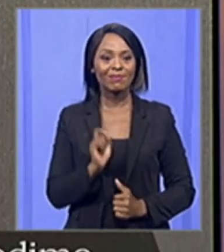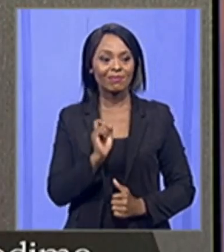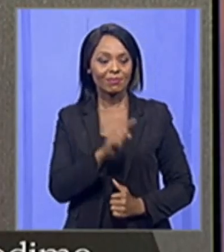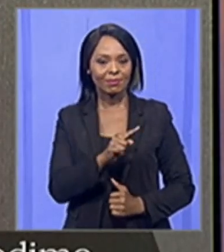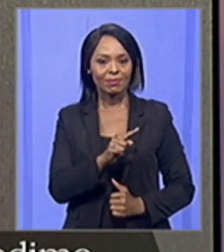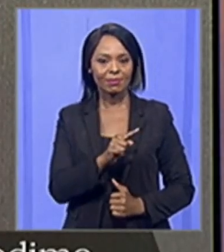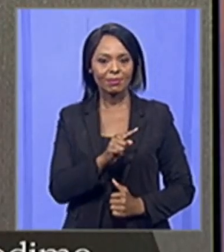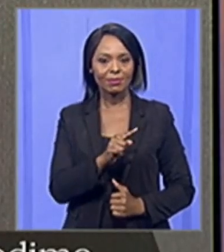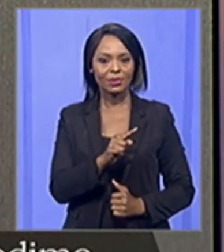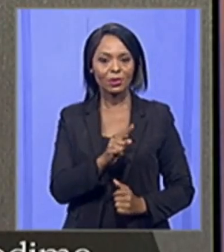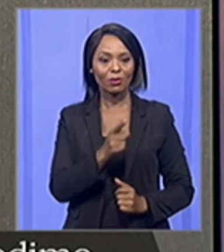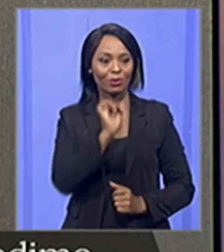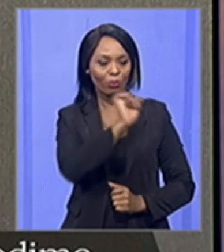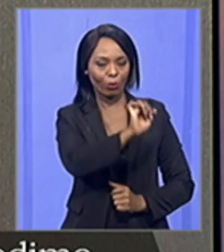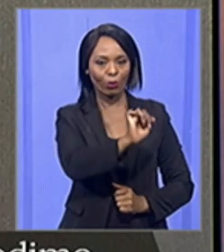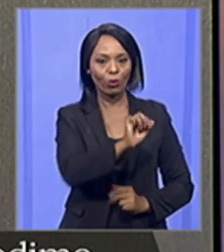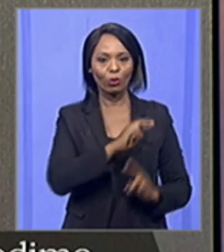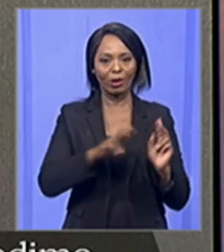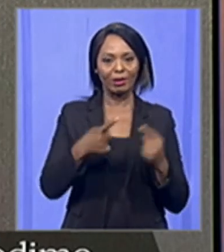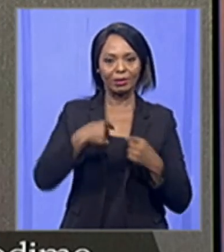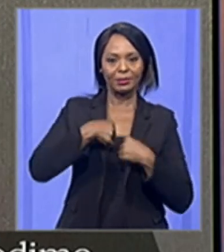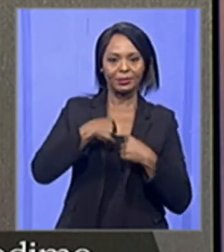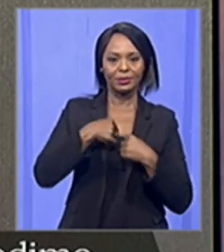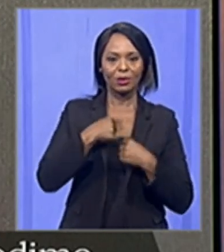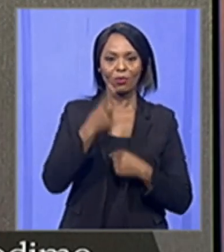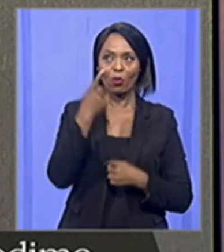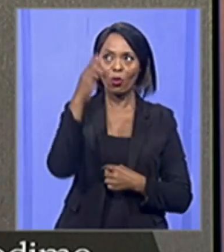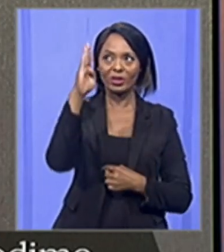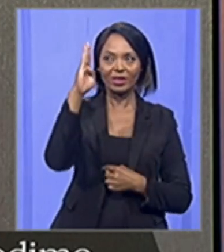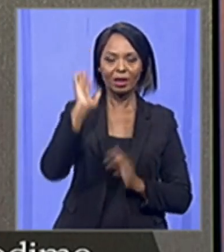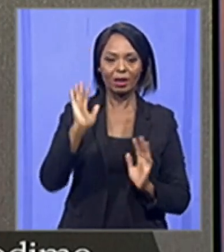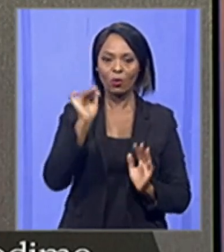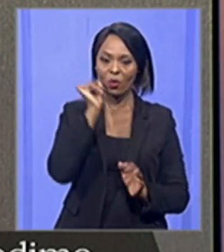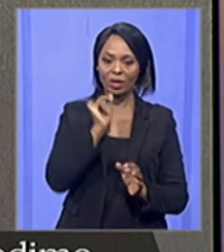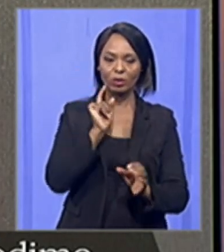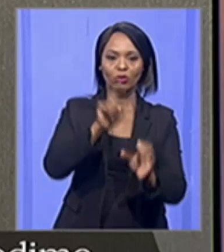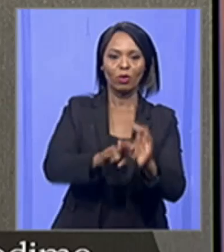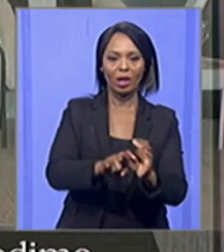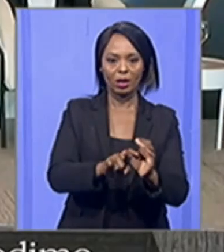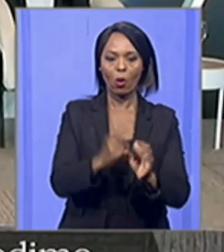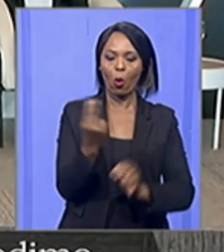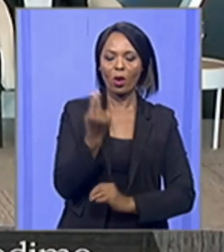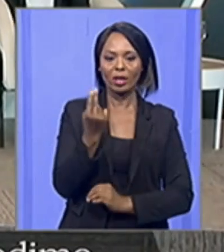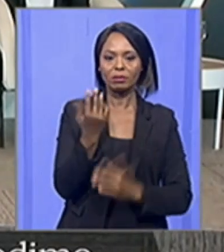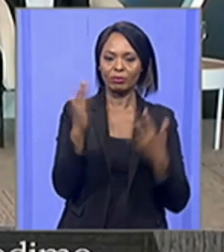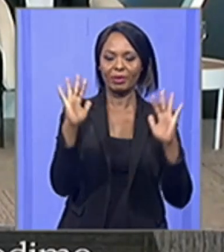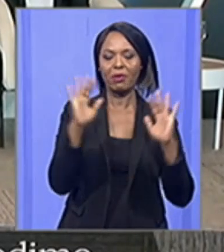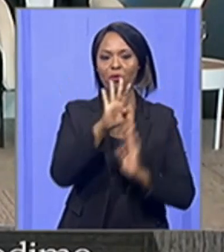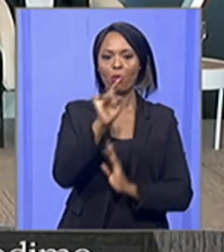not by me, for God's sake, I've inherited it. When I joined, it was already at 4.5.